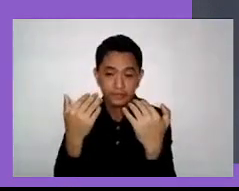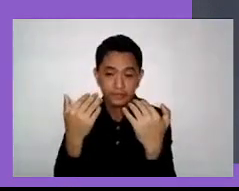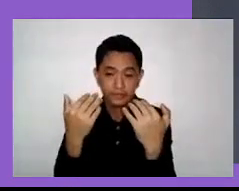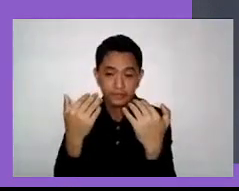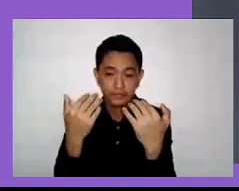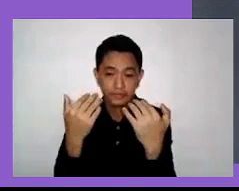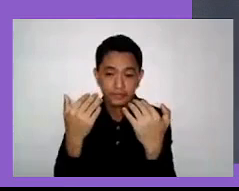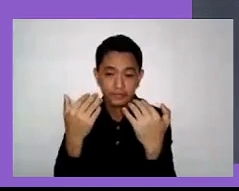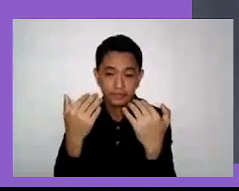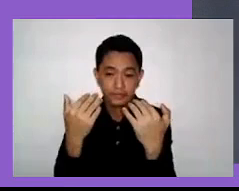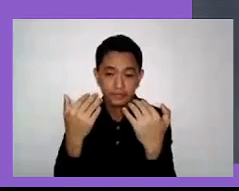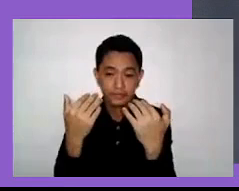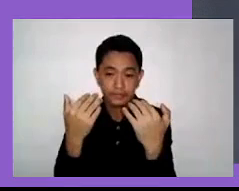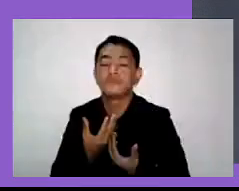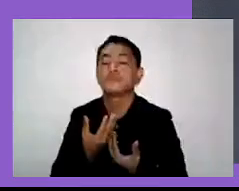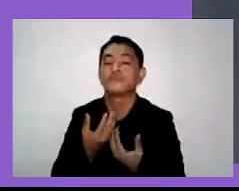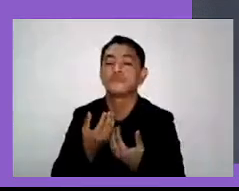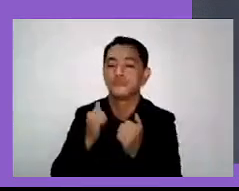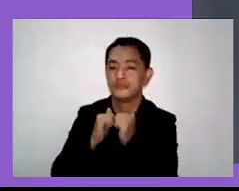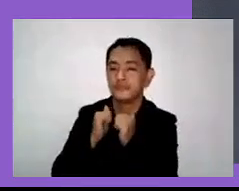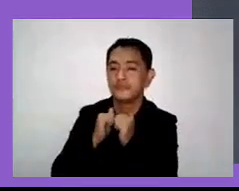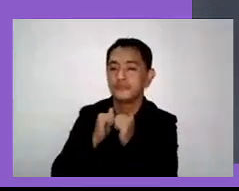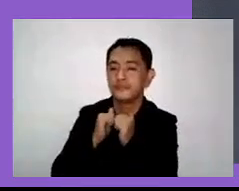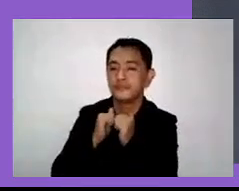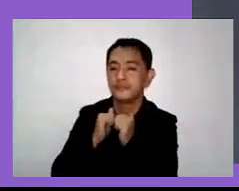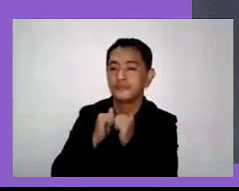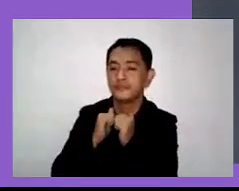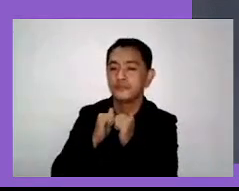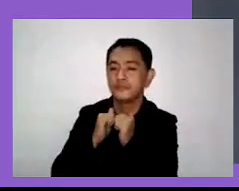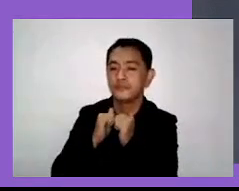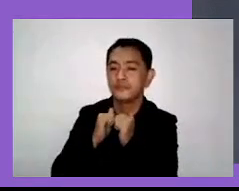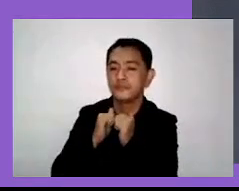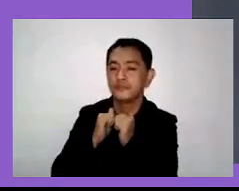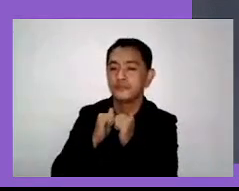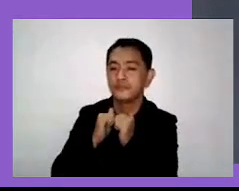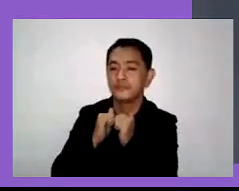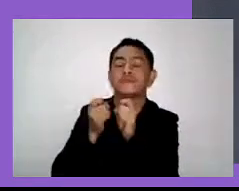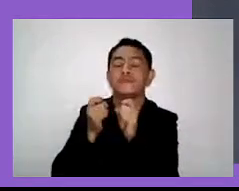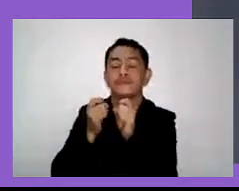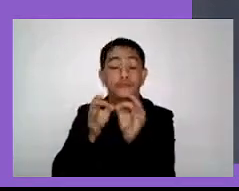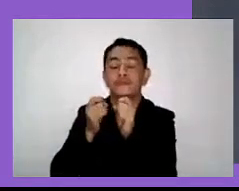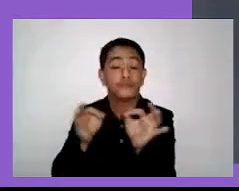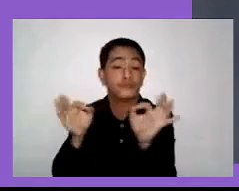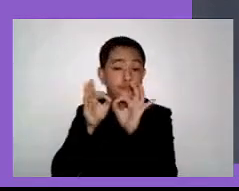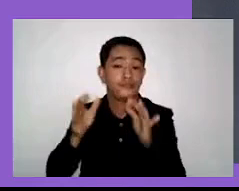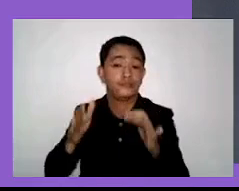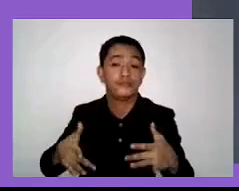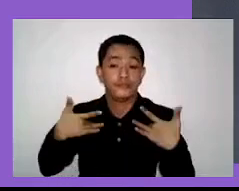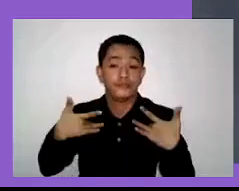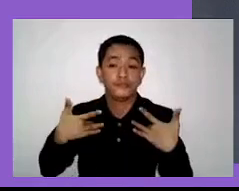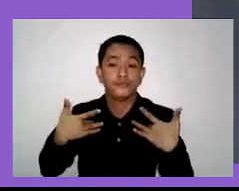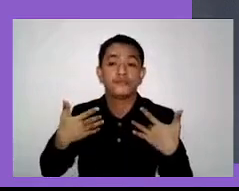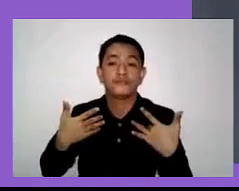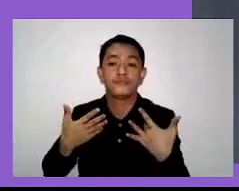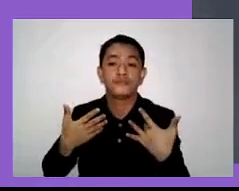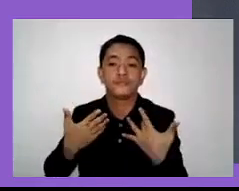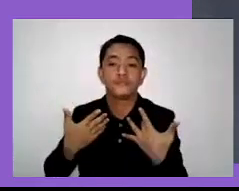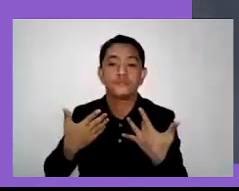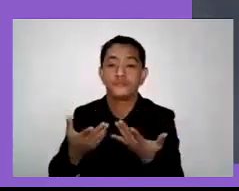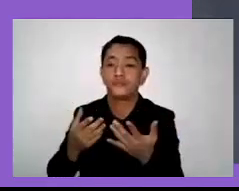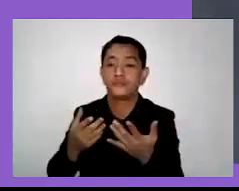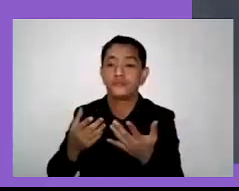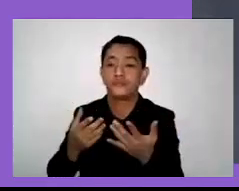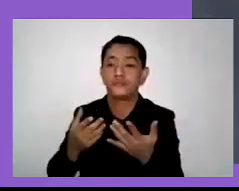means to make changes that matter in life. This is how laws are made and amended, or how business and